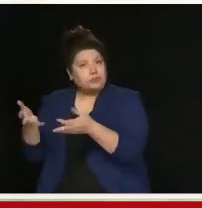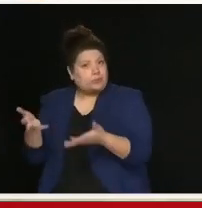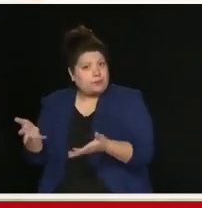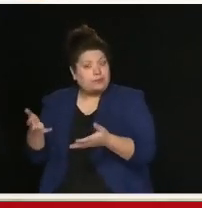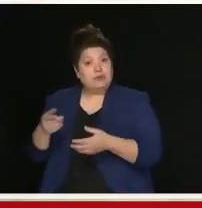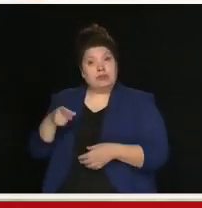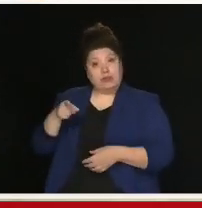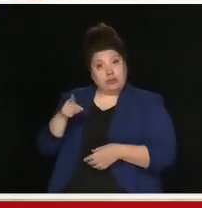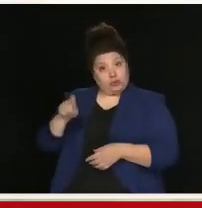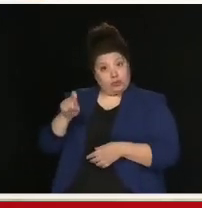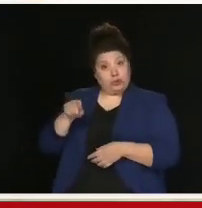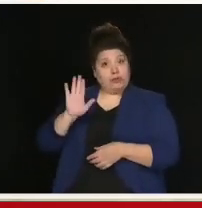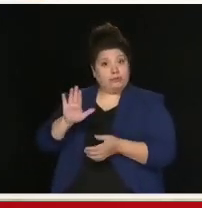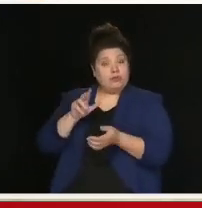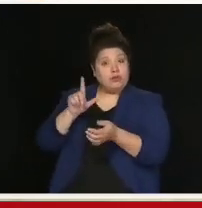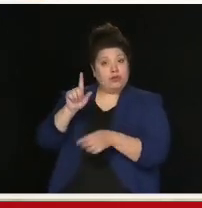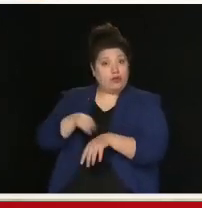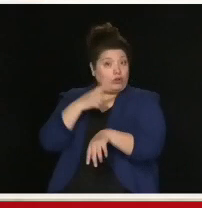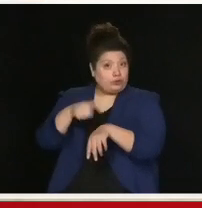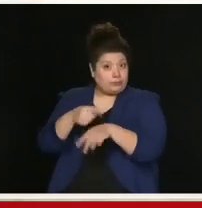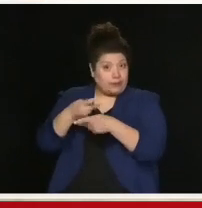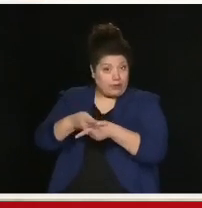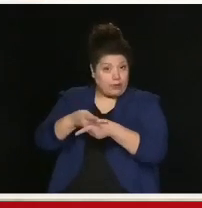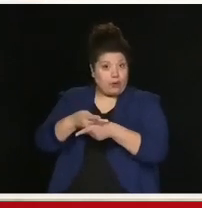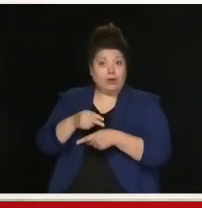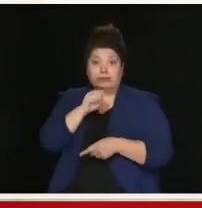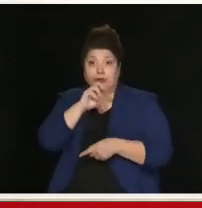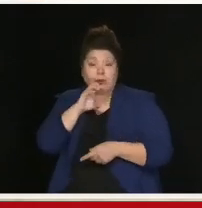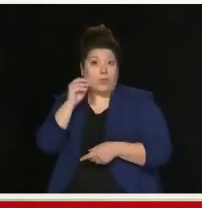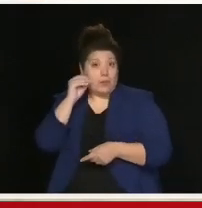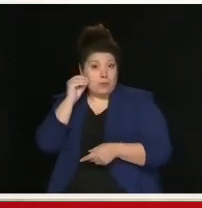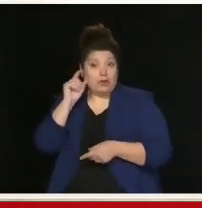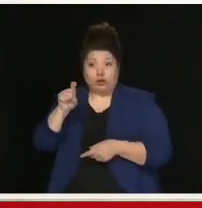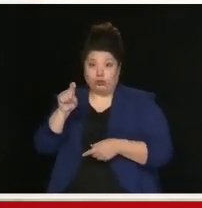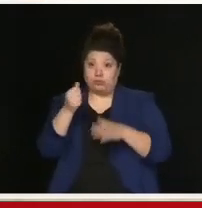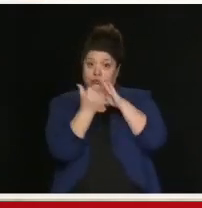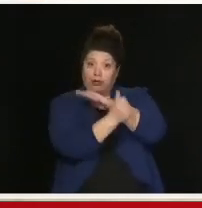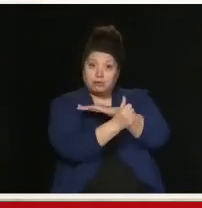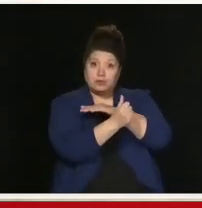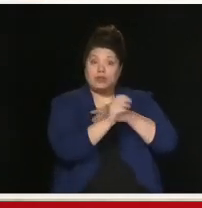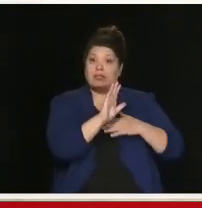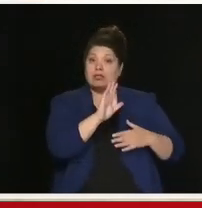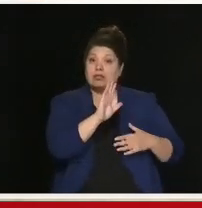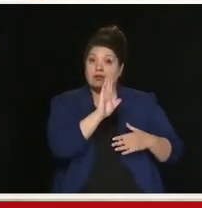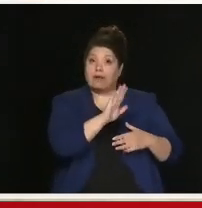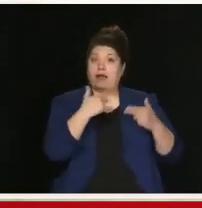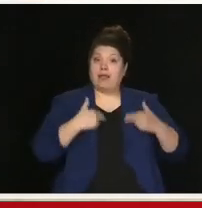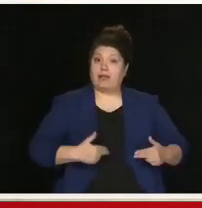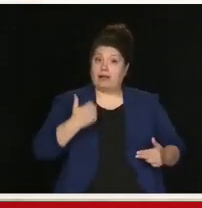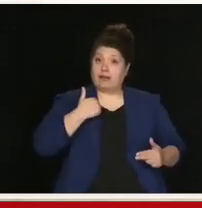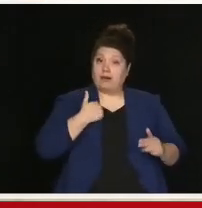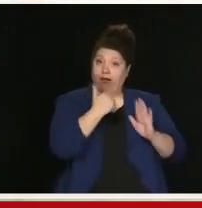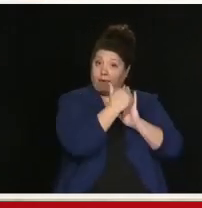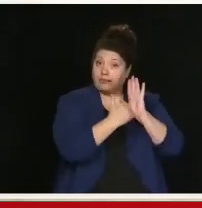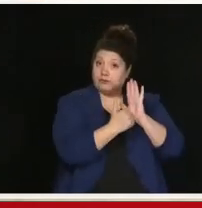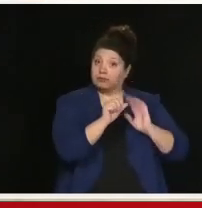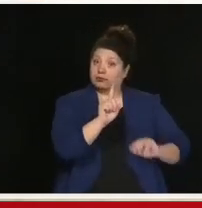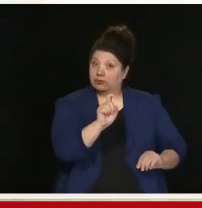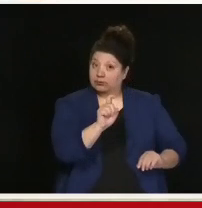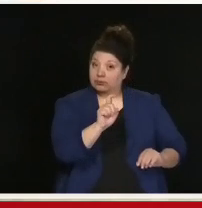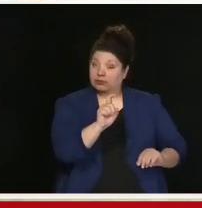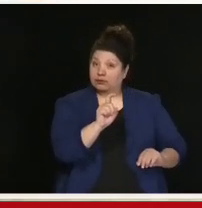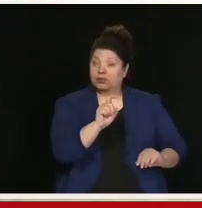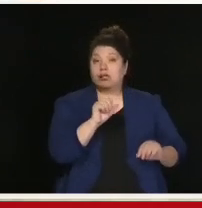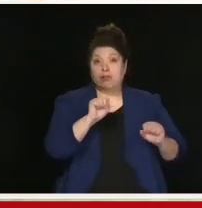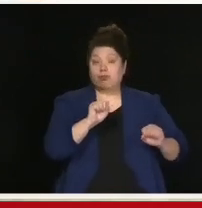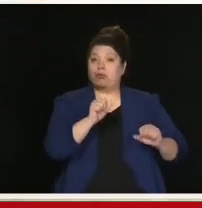be part of their healthcare center and be managed by the Canadian Health Act. And there's many discussions